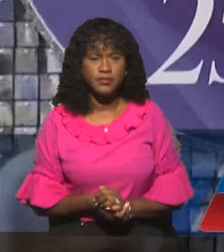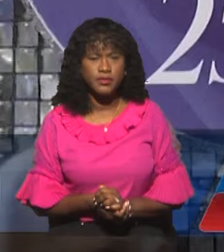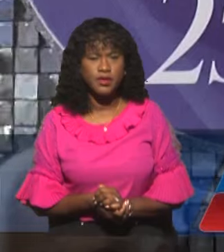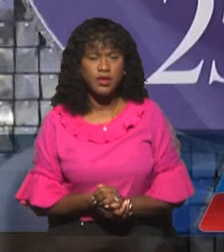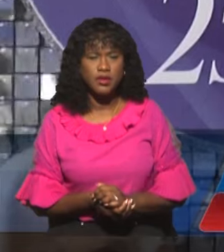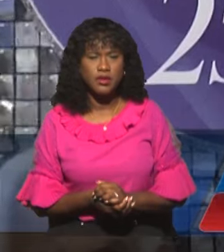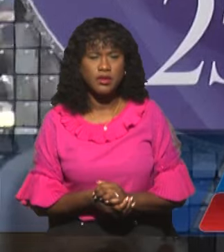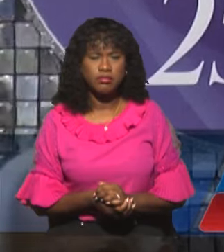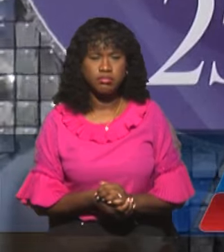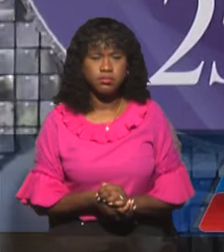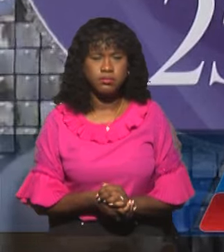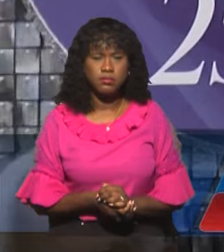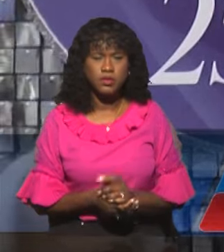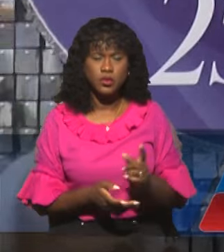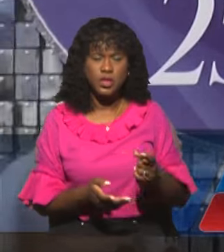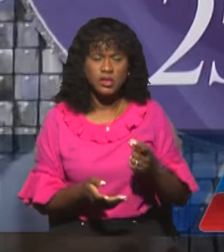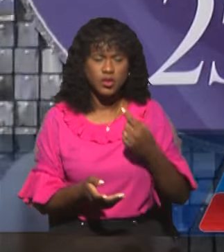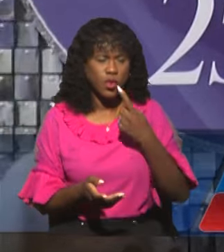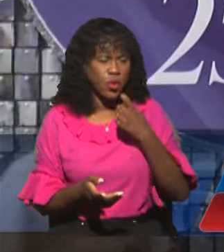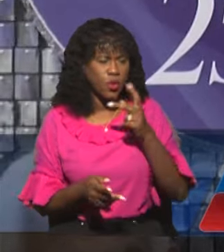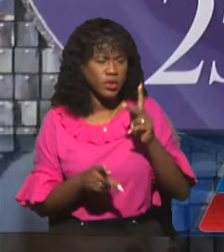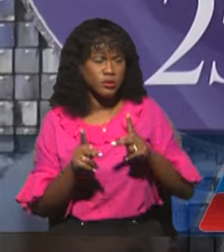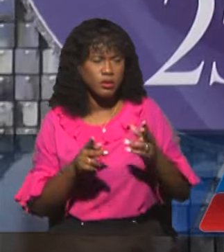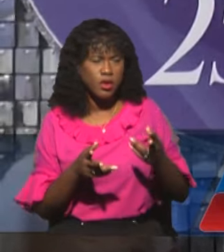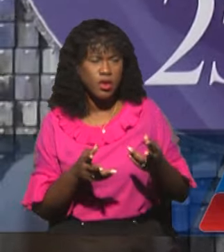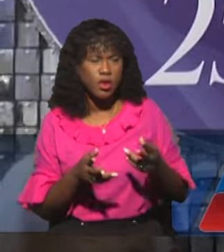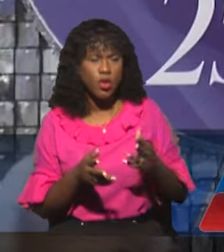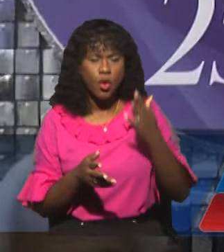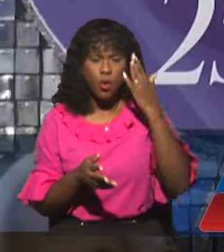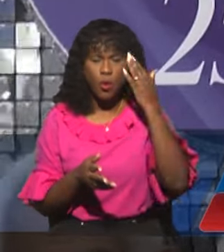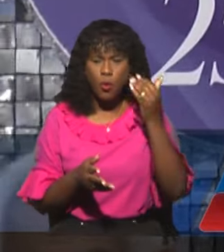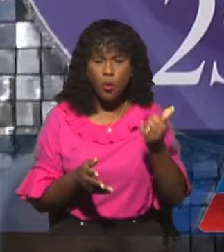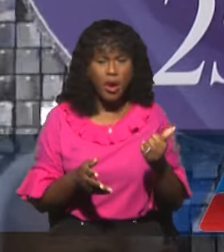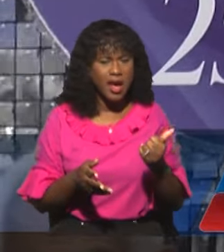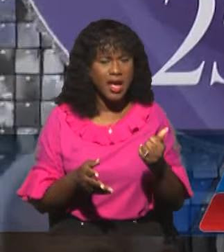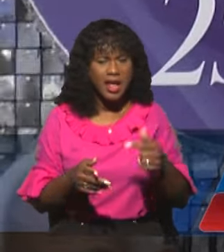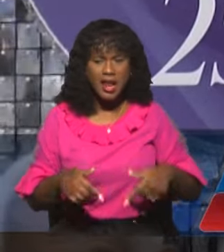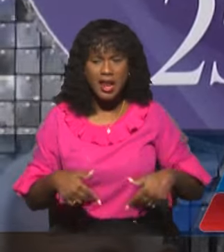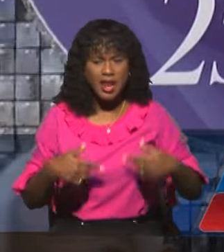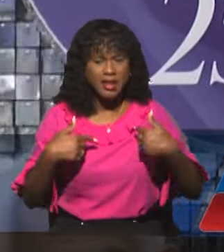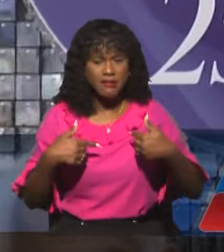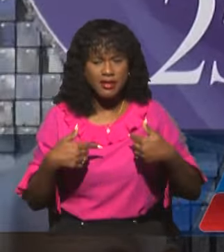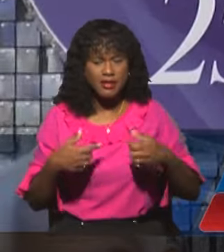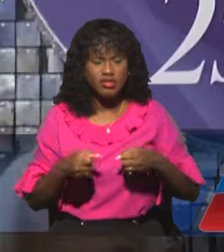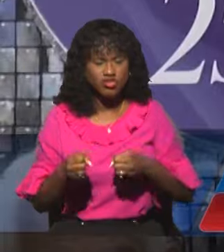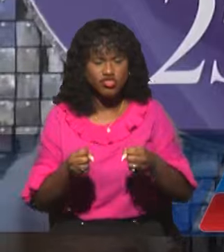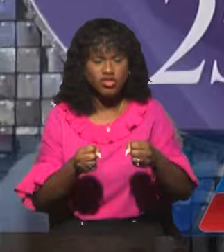were and what type or the reasons and the reasons why they were displaced.